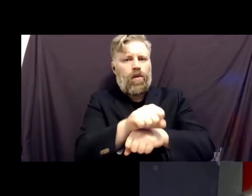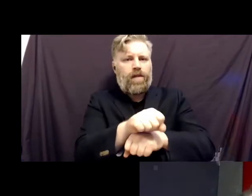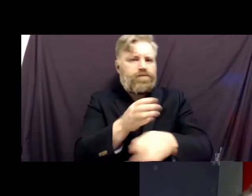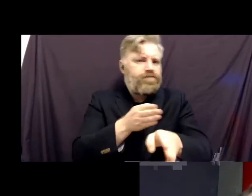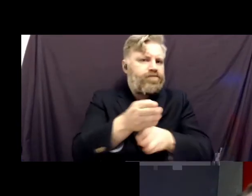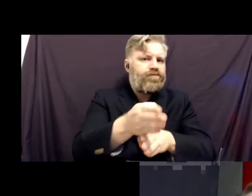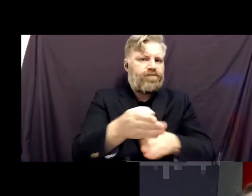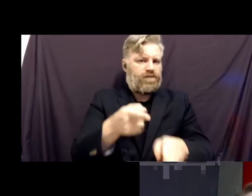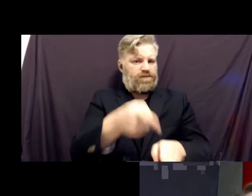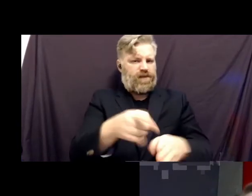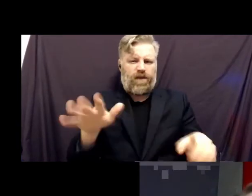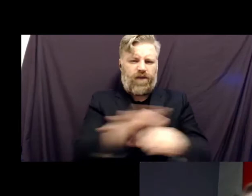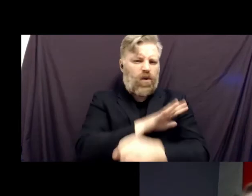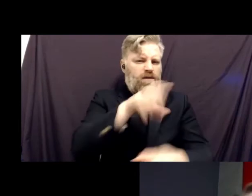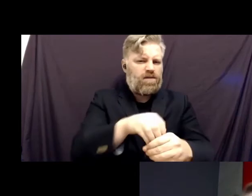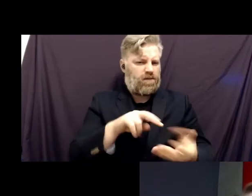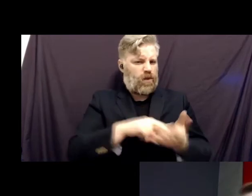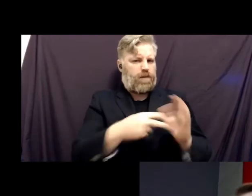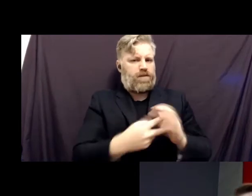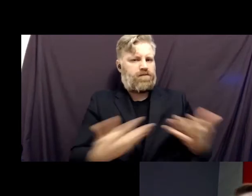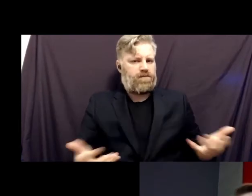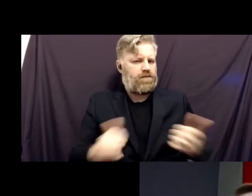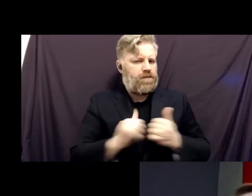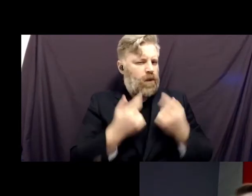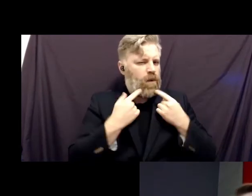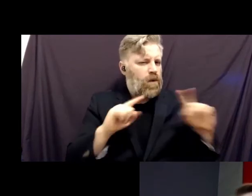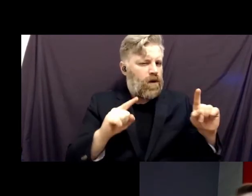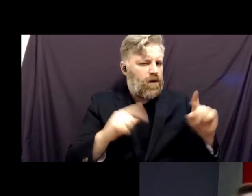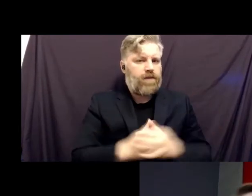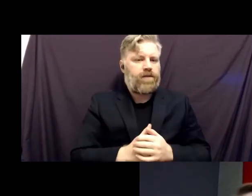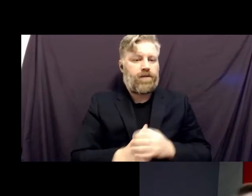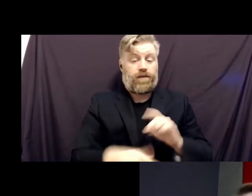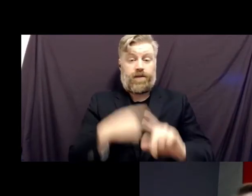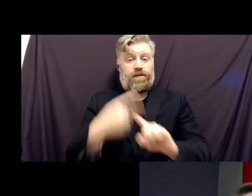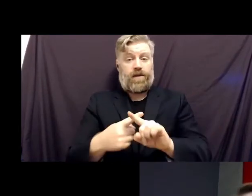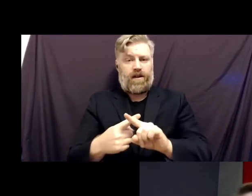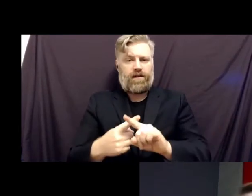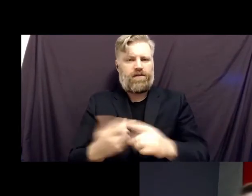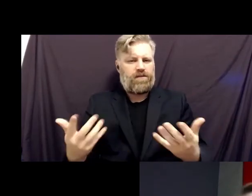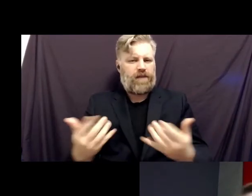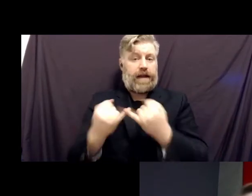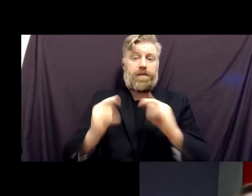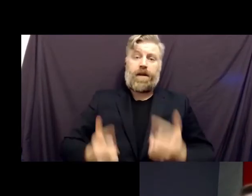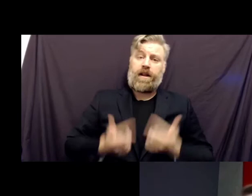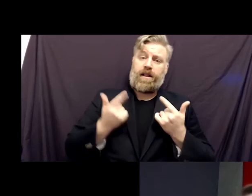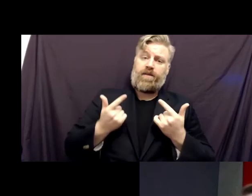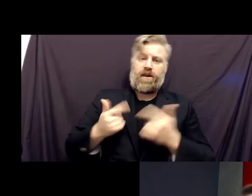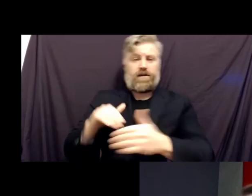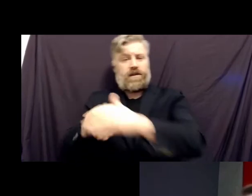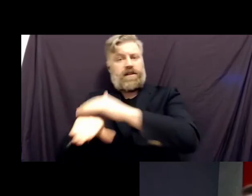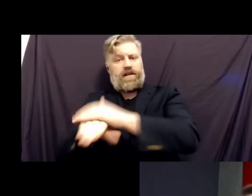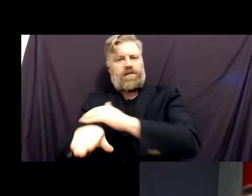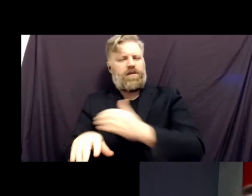and what being accessible or living independently really meant in this